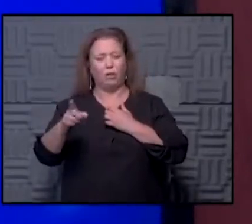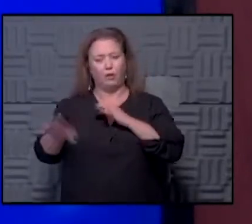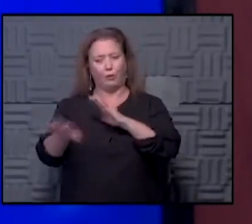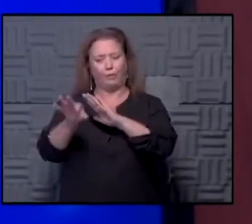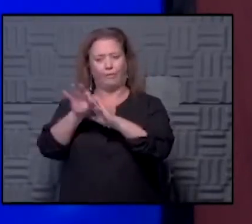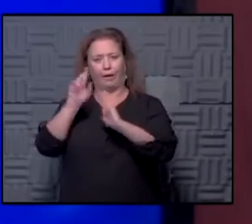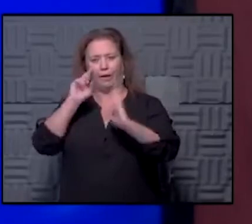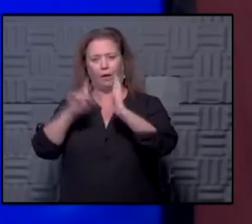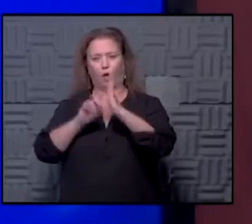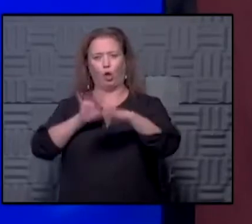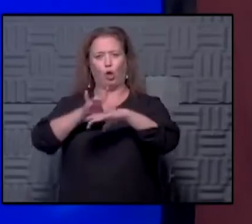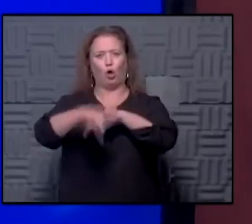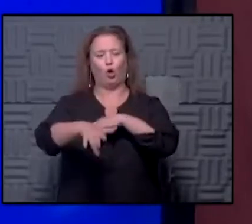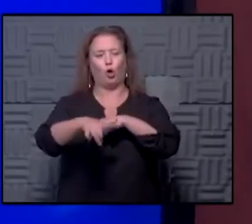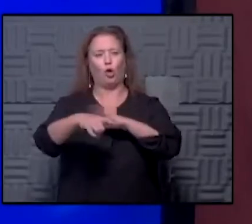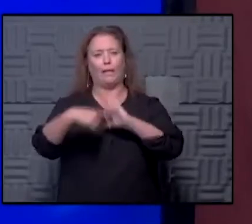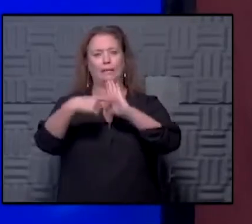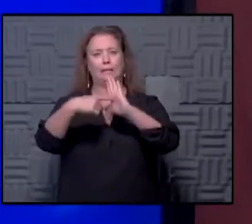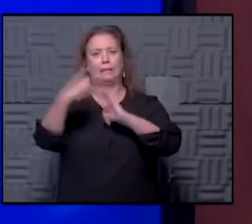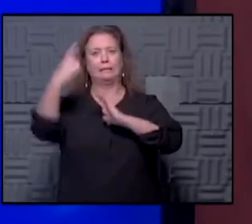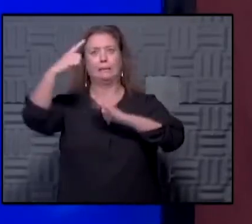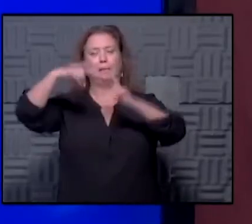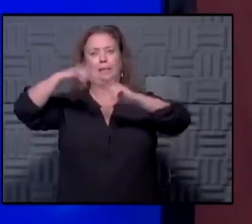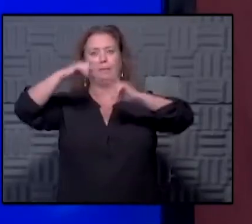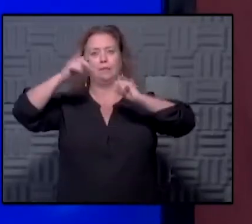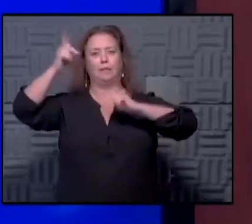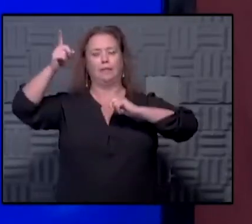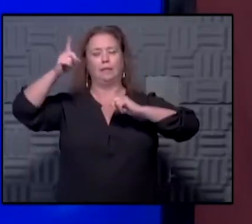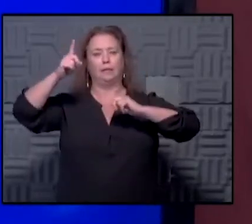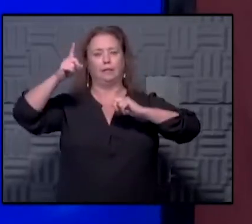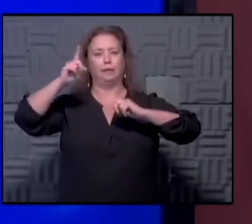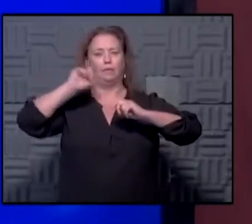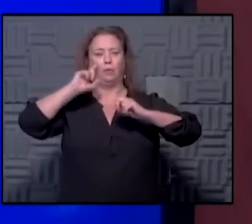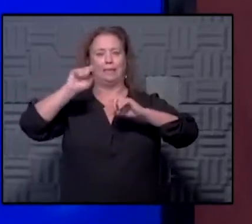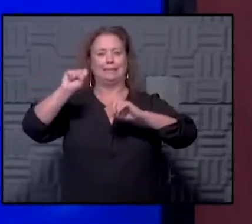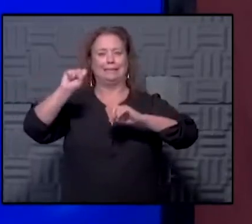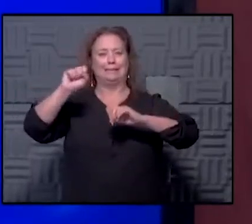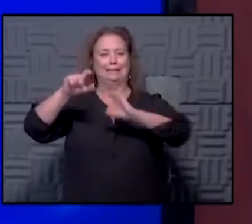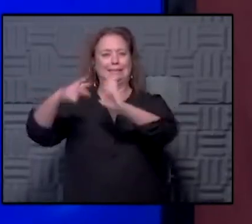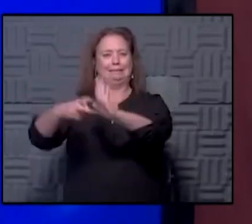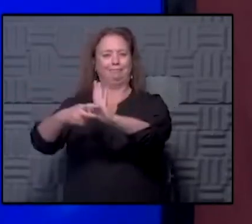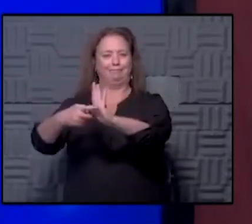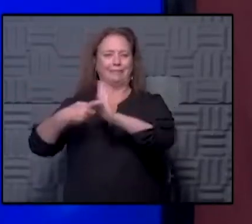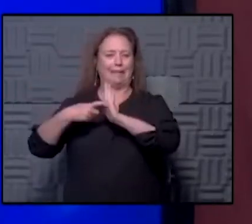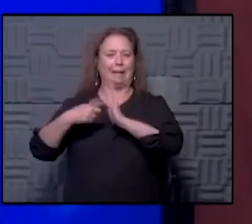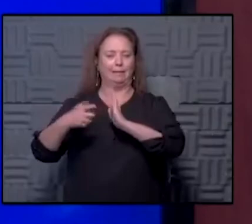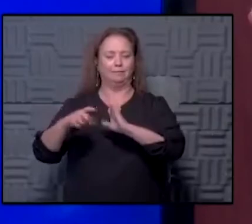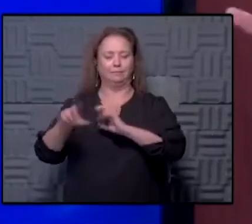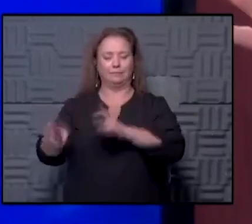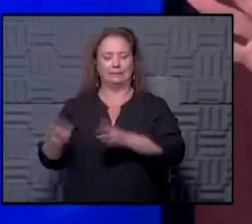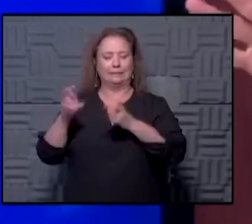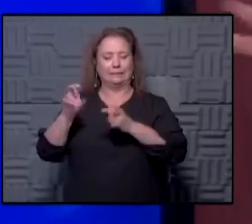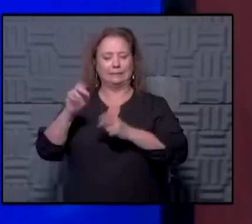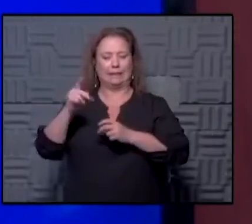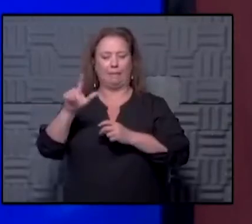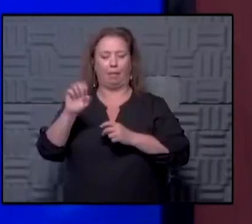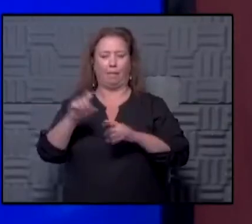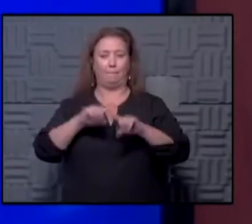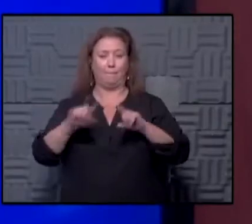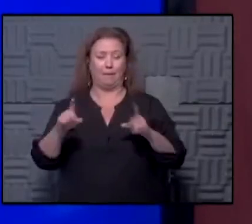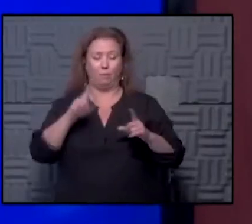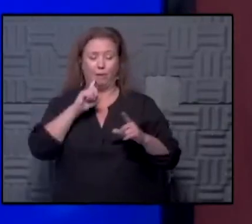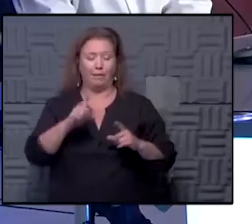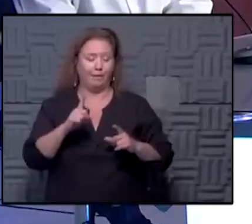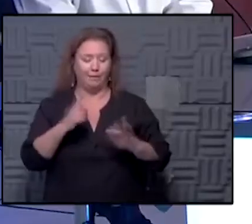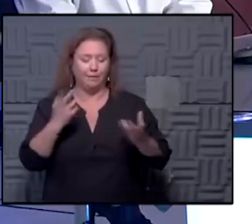find it. That can be an early sign that you got somebody in the building that is positive if you can sample that. I don't know what the practical implications of it are,